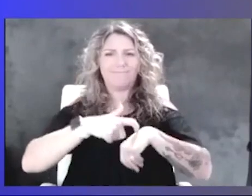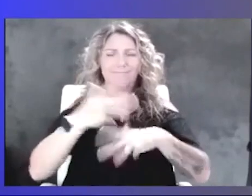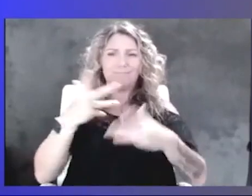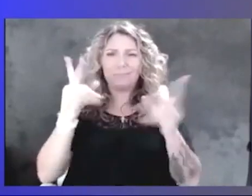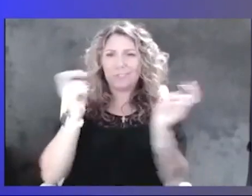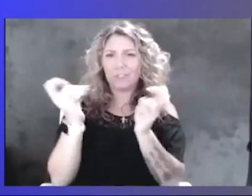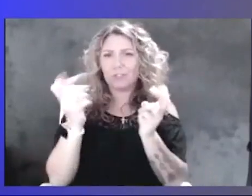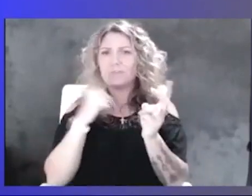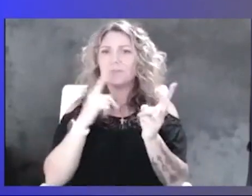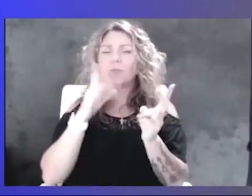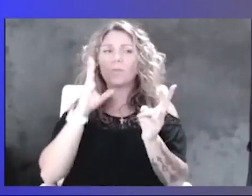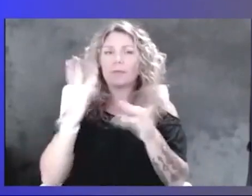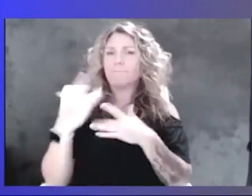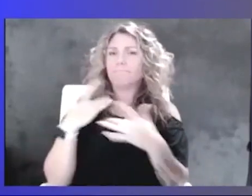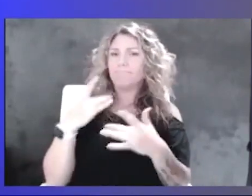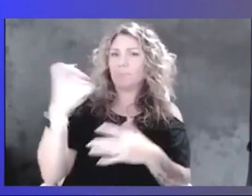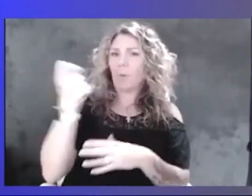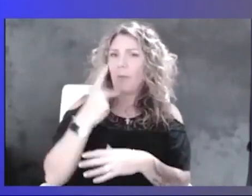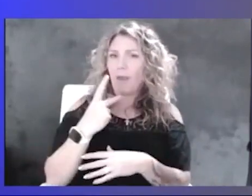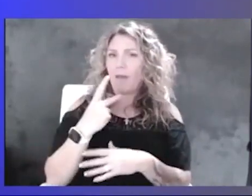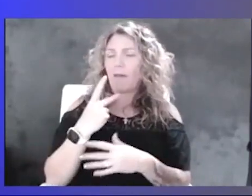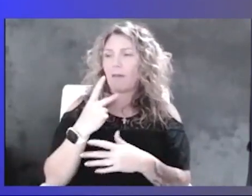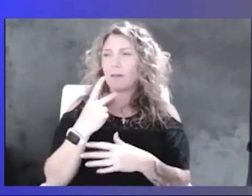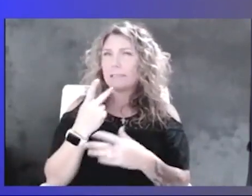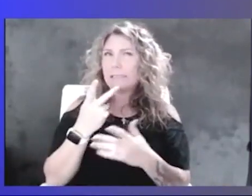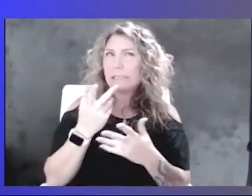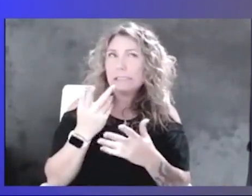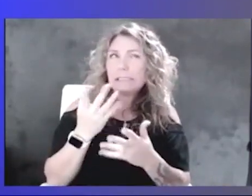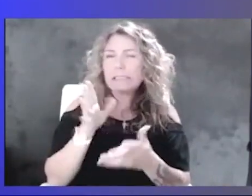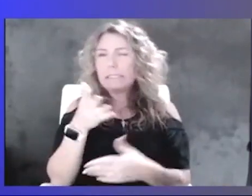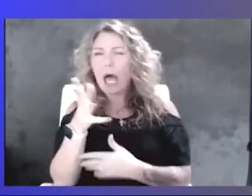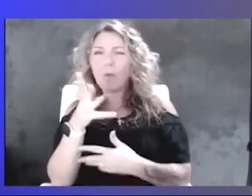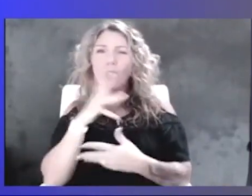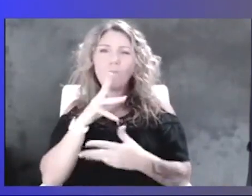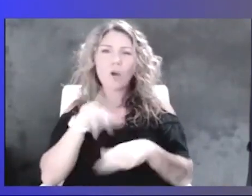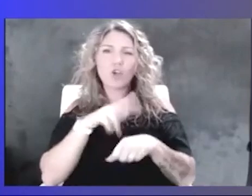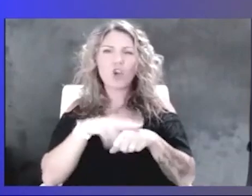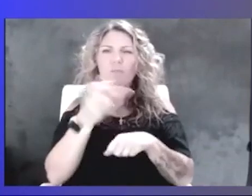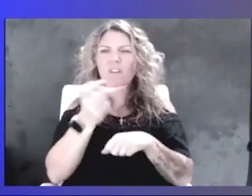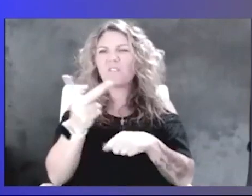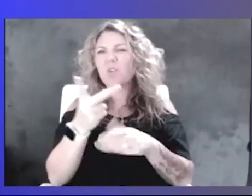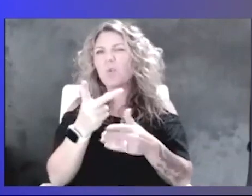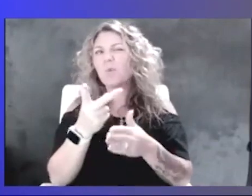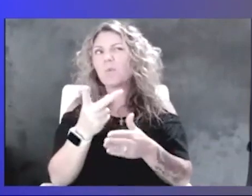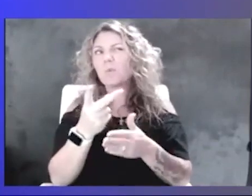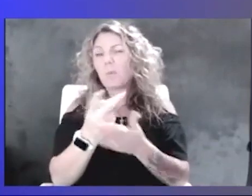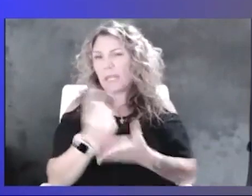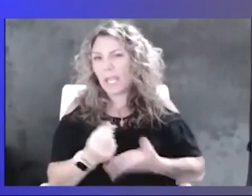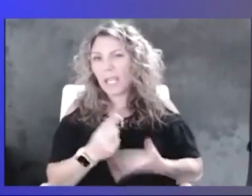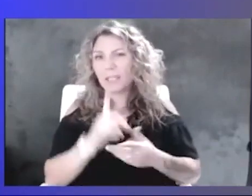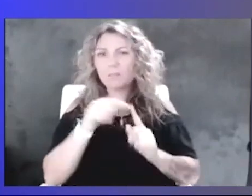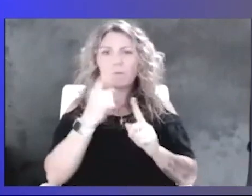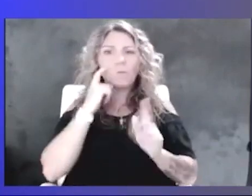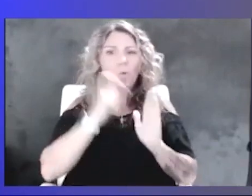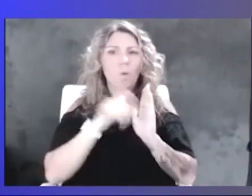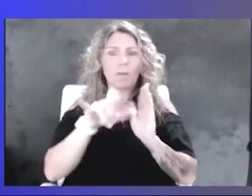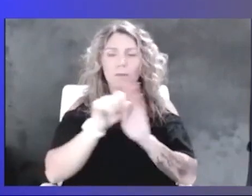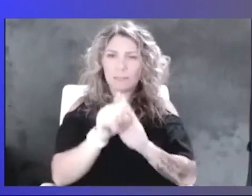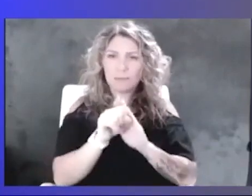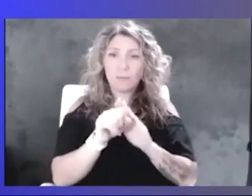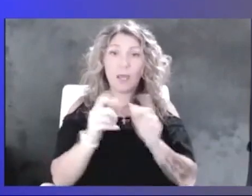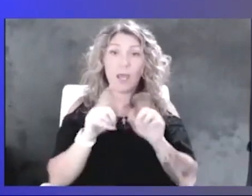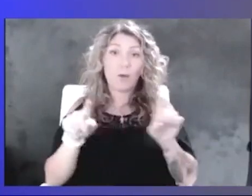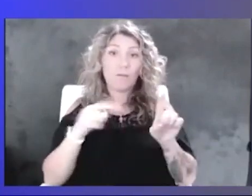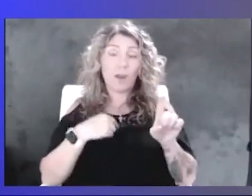return to somewhat normal relatively quickly in a few weeks when people are noticing that symptom. However, I have